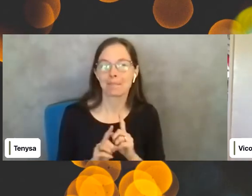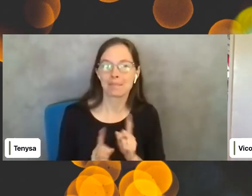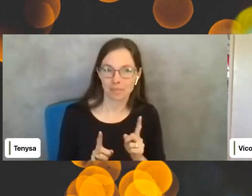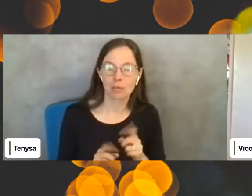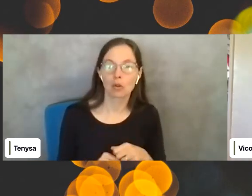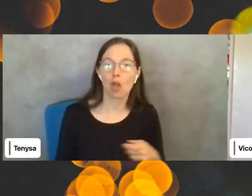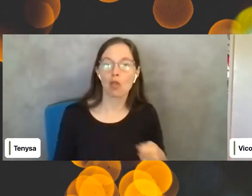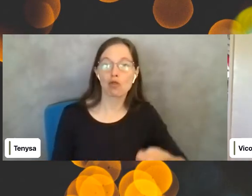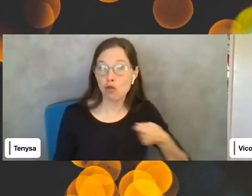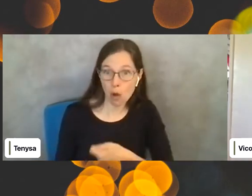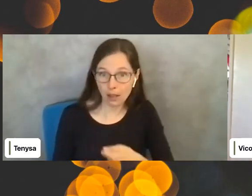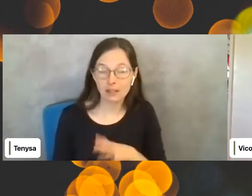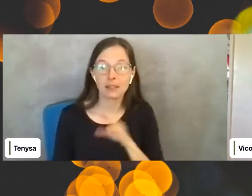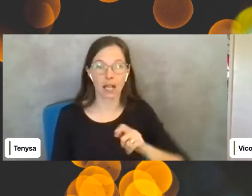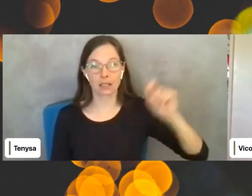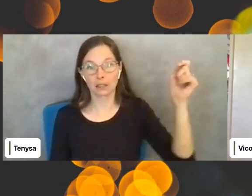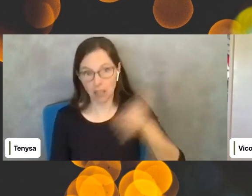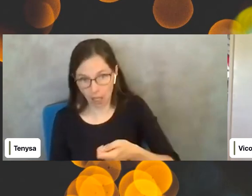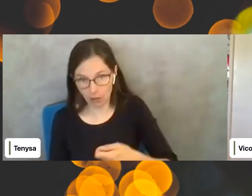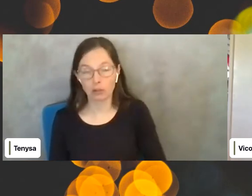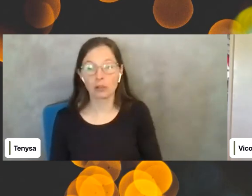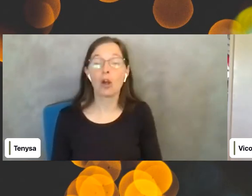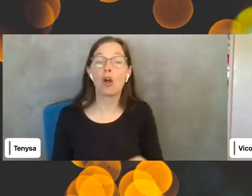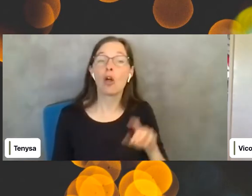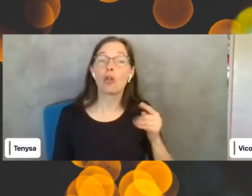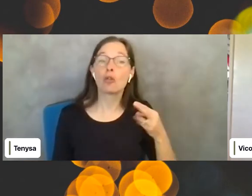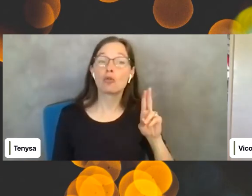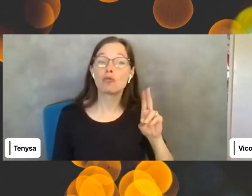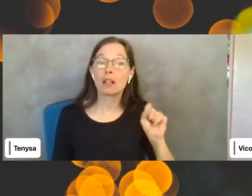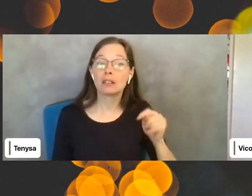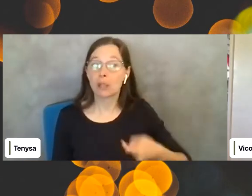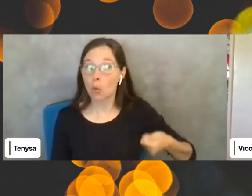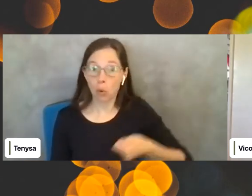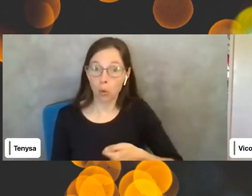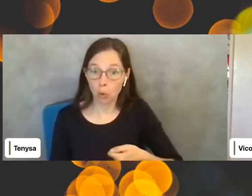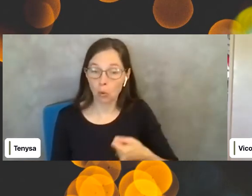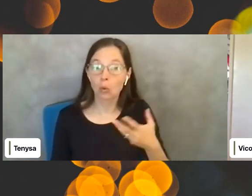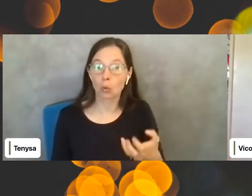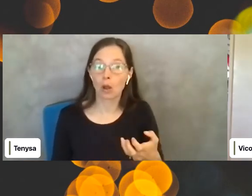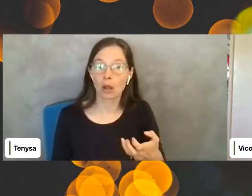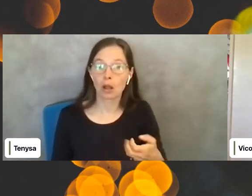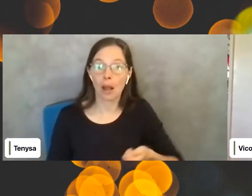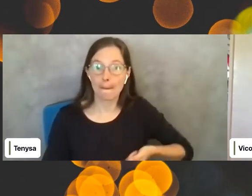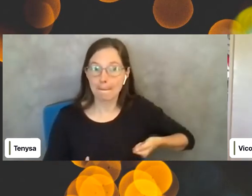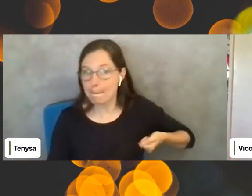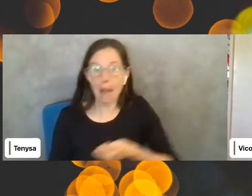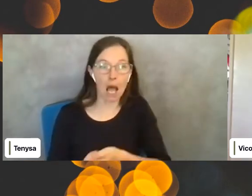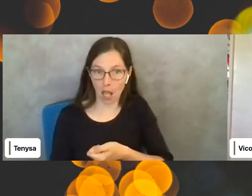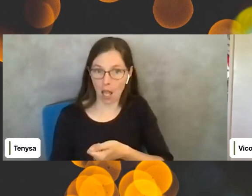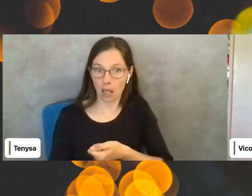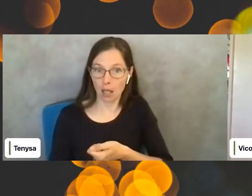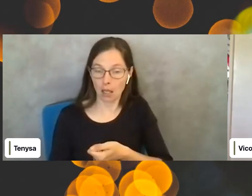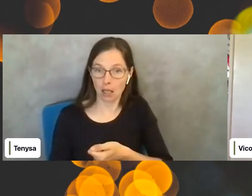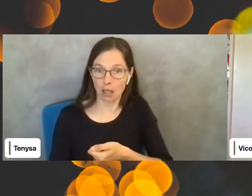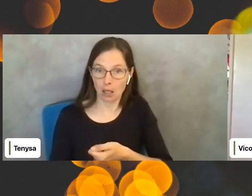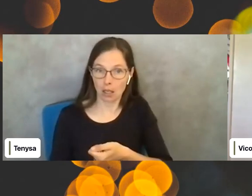thrusting and cutting would be thrusting. You want to have your weapon, like you're thrusting your weapon, you're